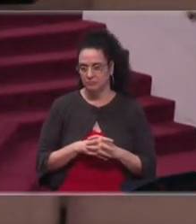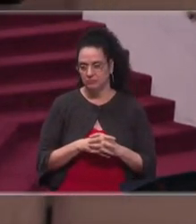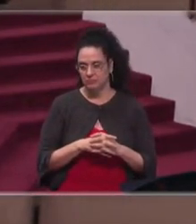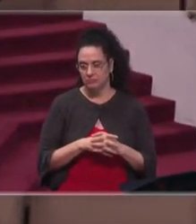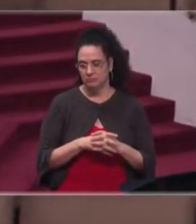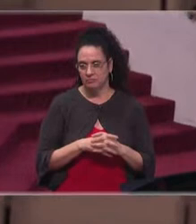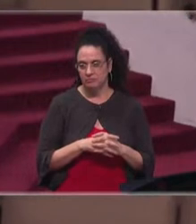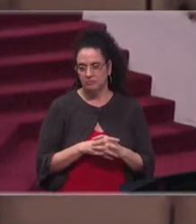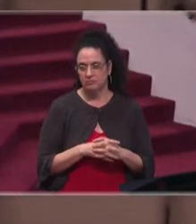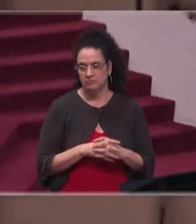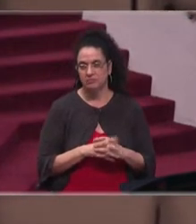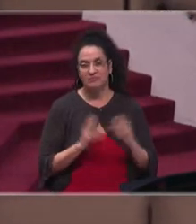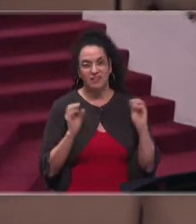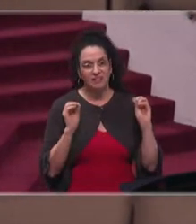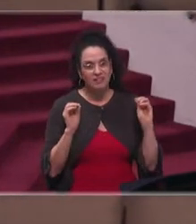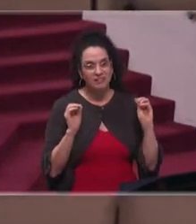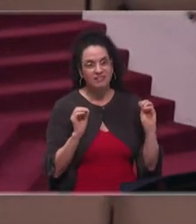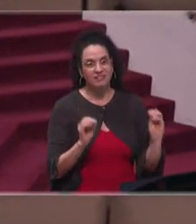And